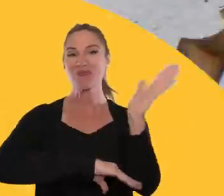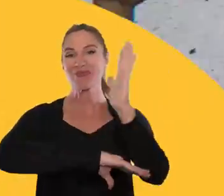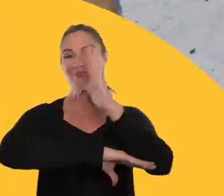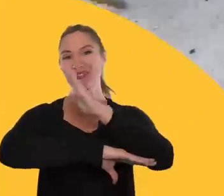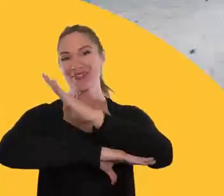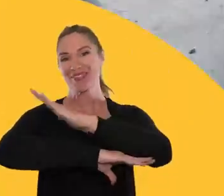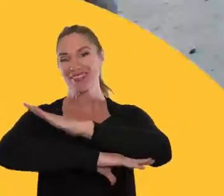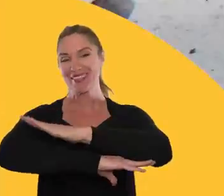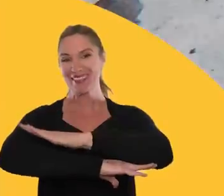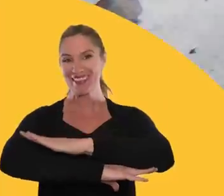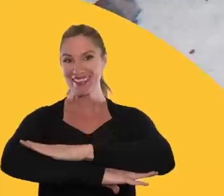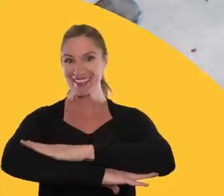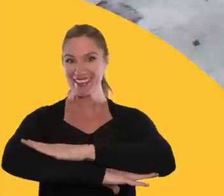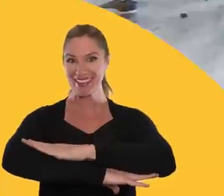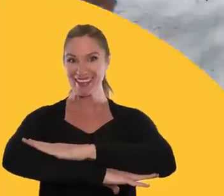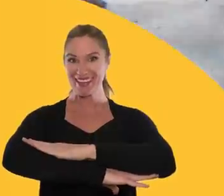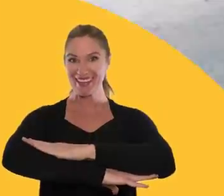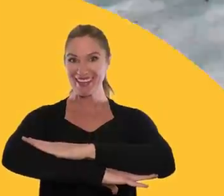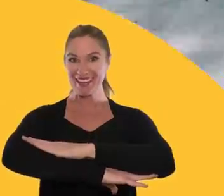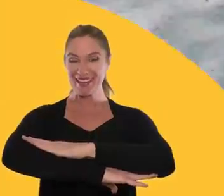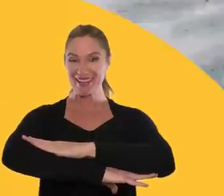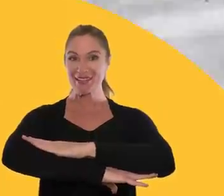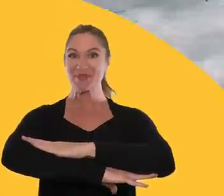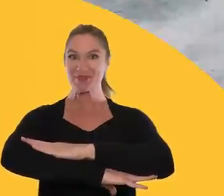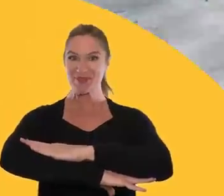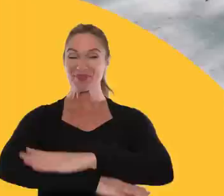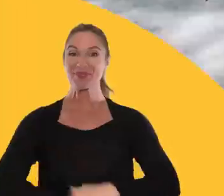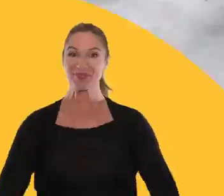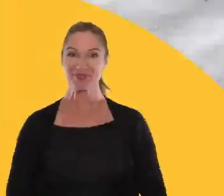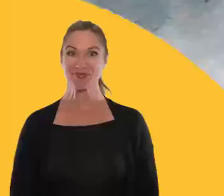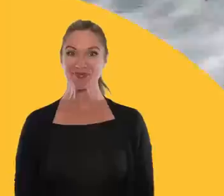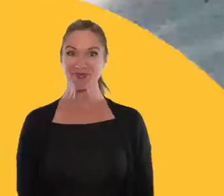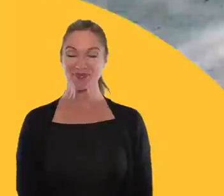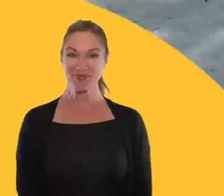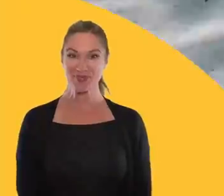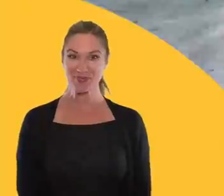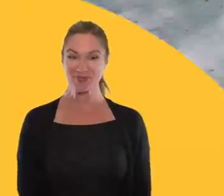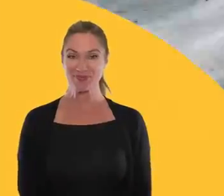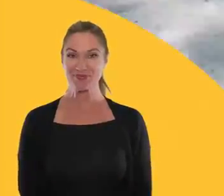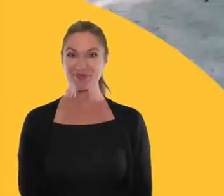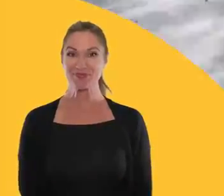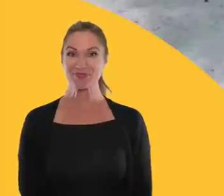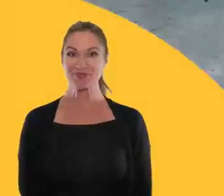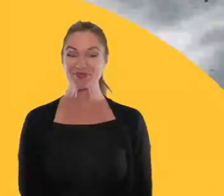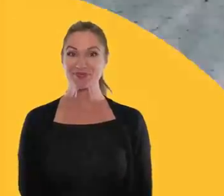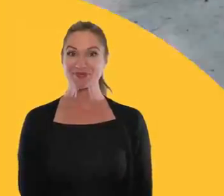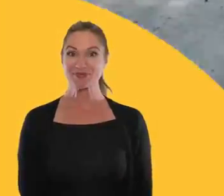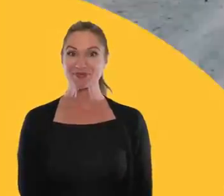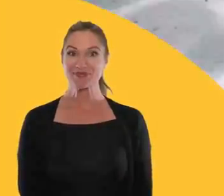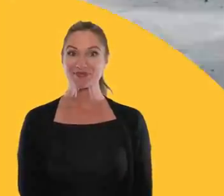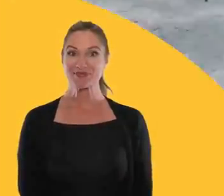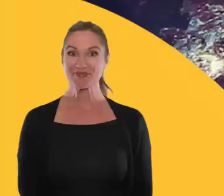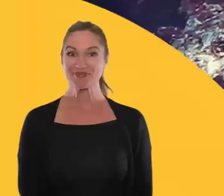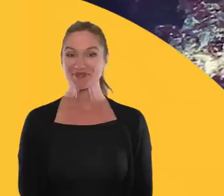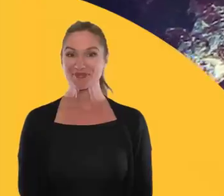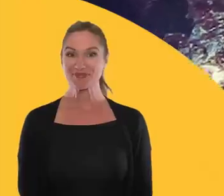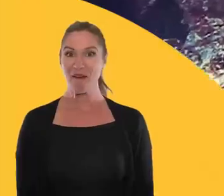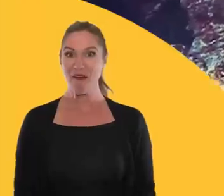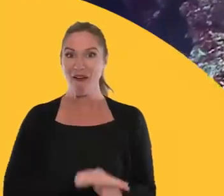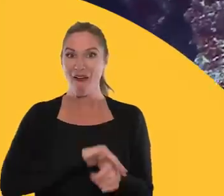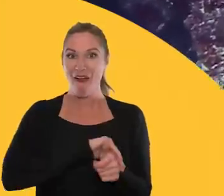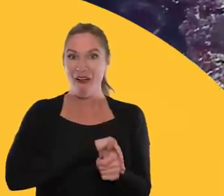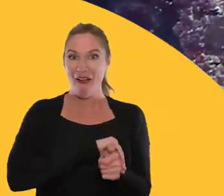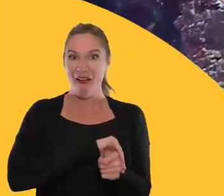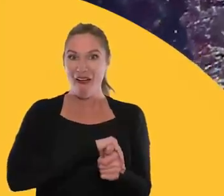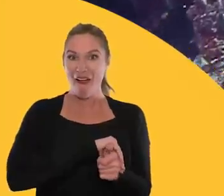all through the day. The